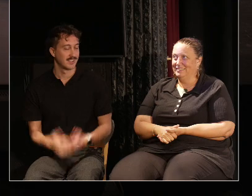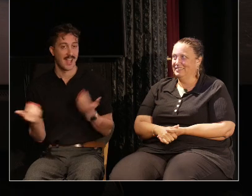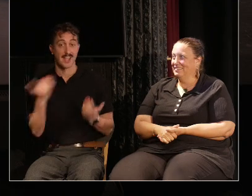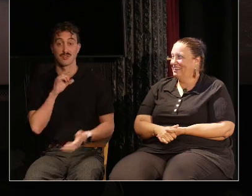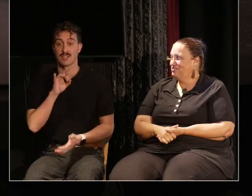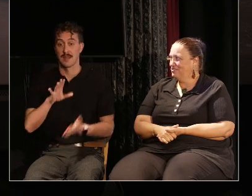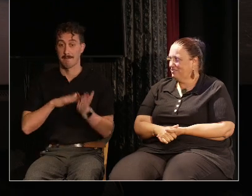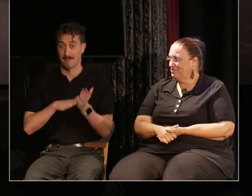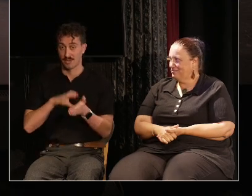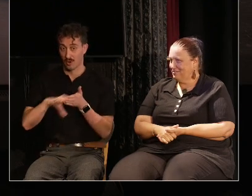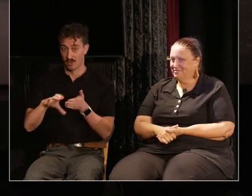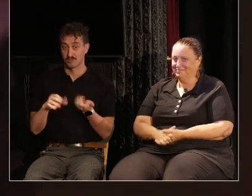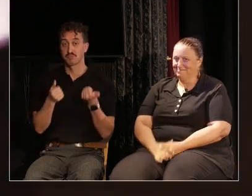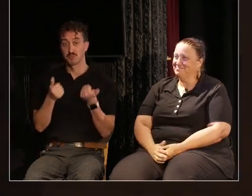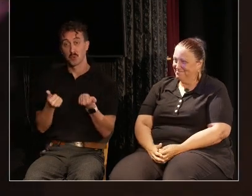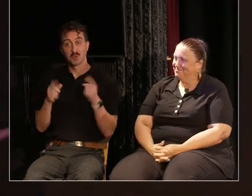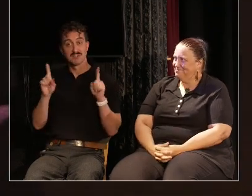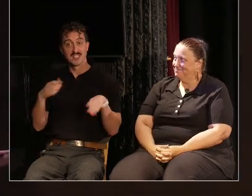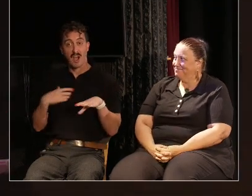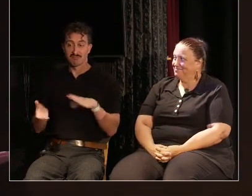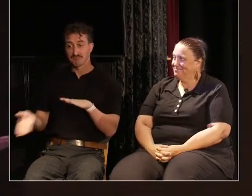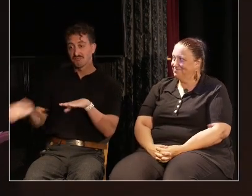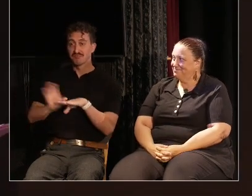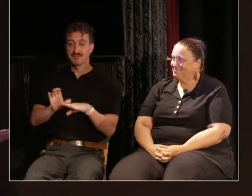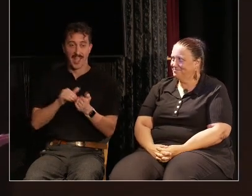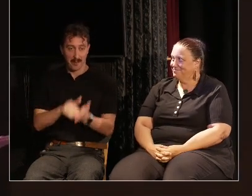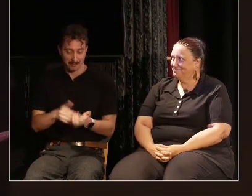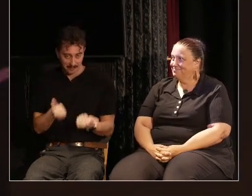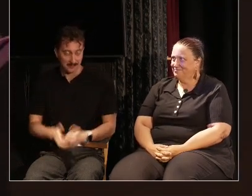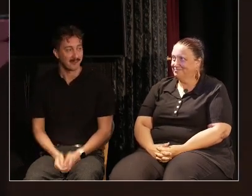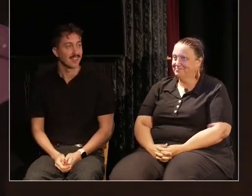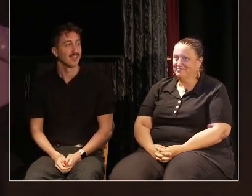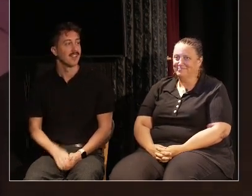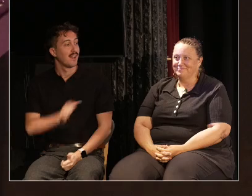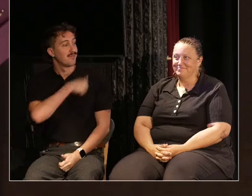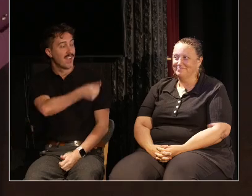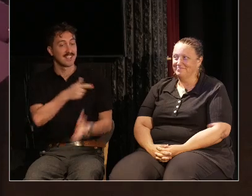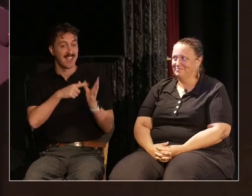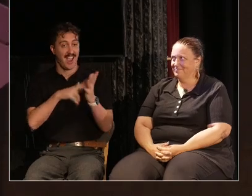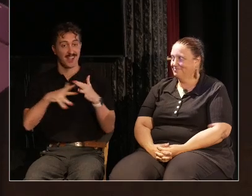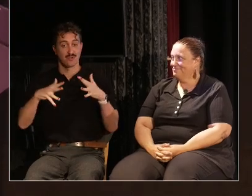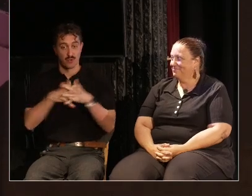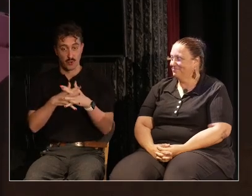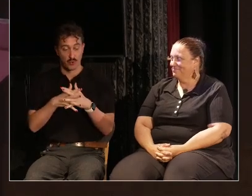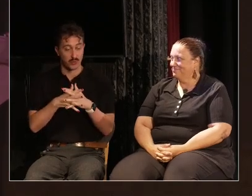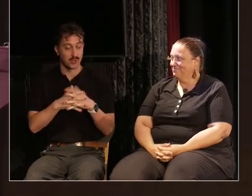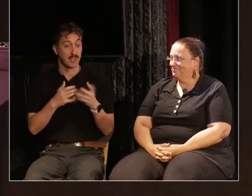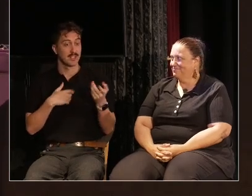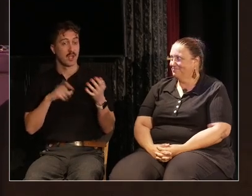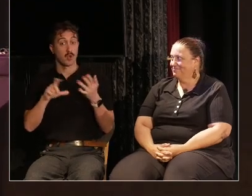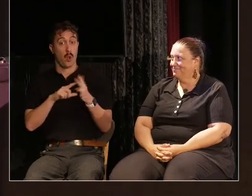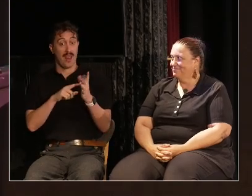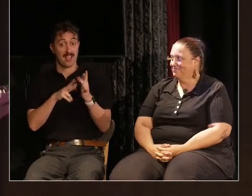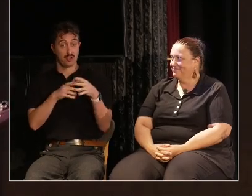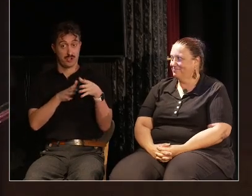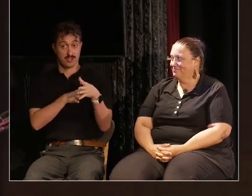a good something in the bucket there, that's good. Andrew, we're going to go to you next. Will the Coalition commit